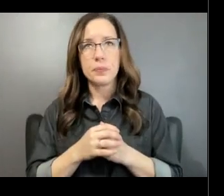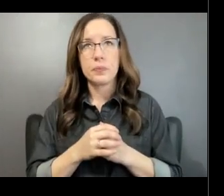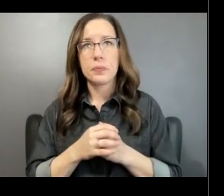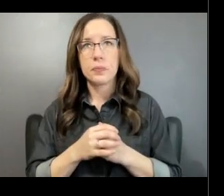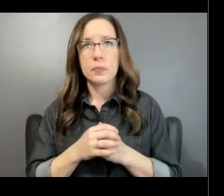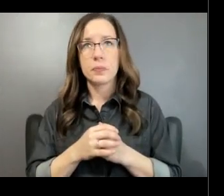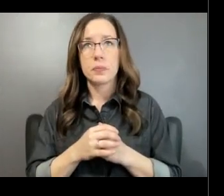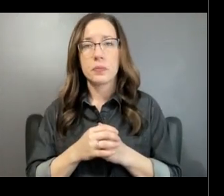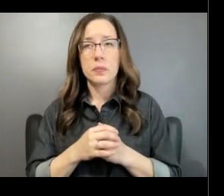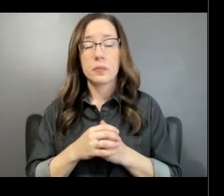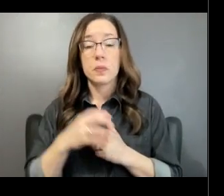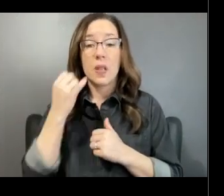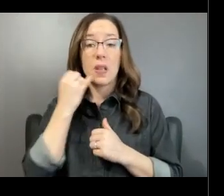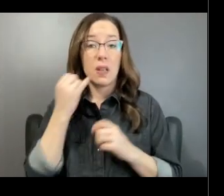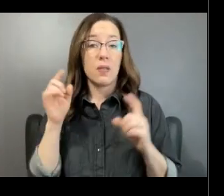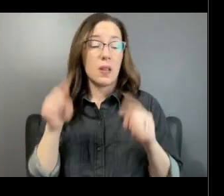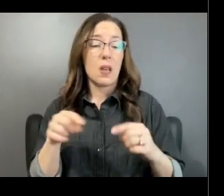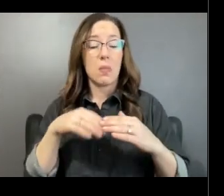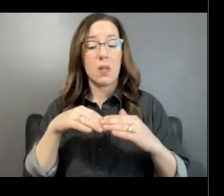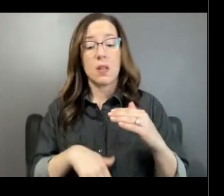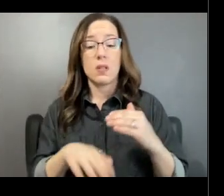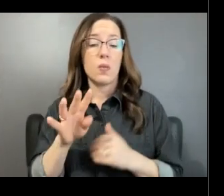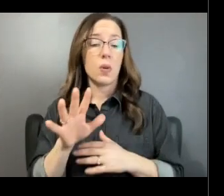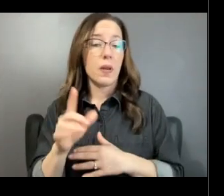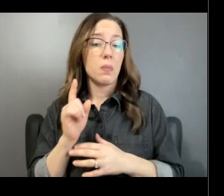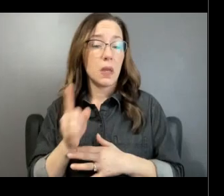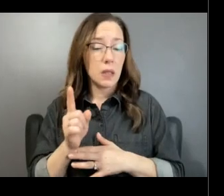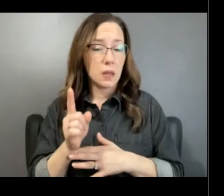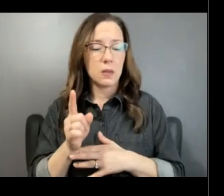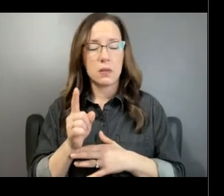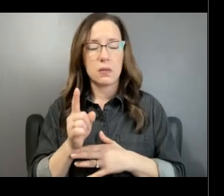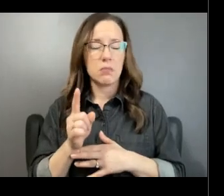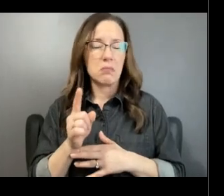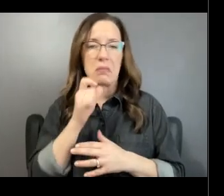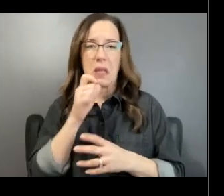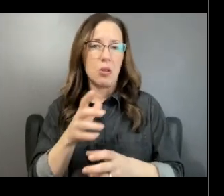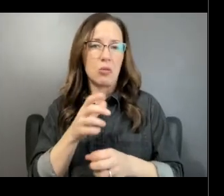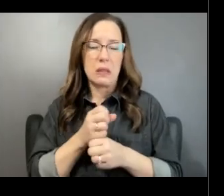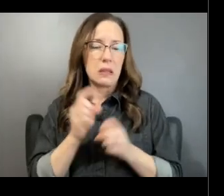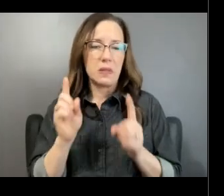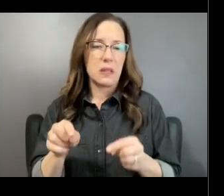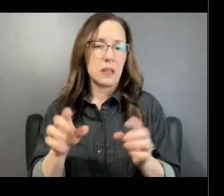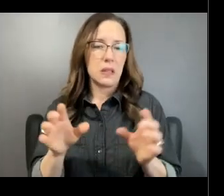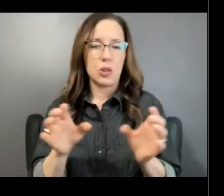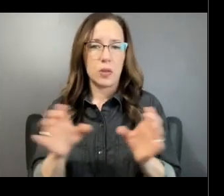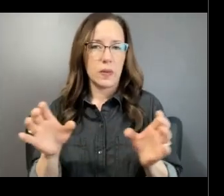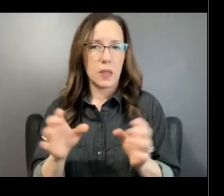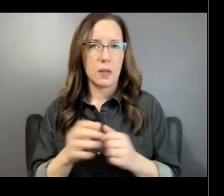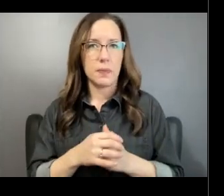you attended for less than 45 minutes, you will not receive an attendance certificate.